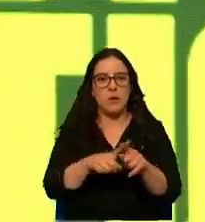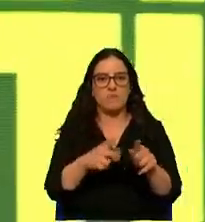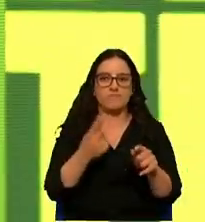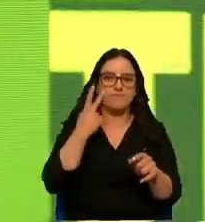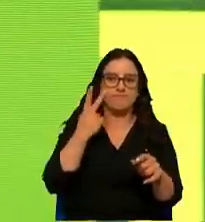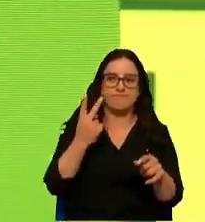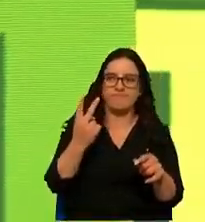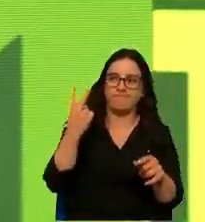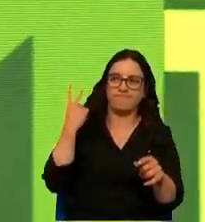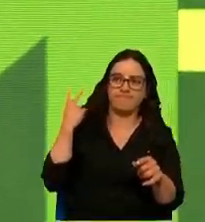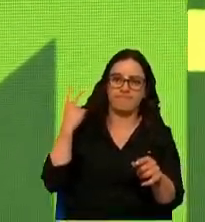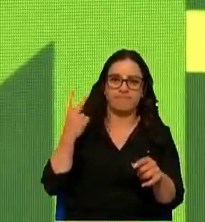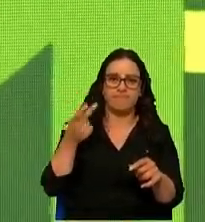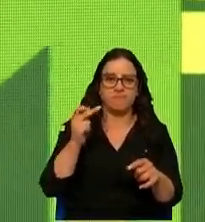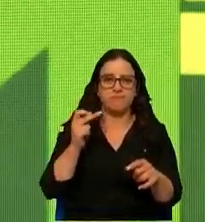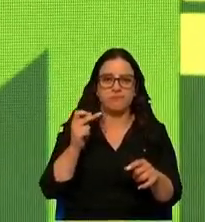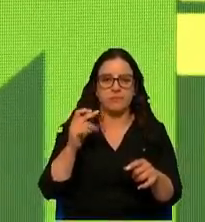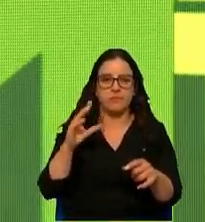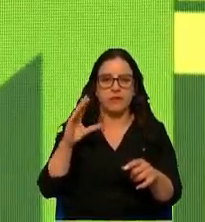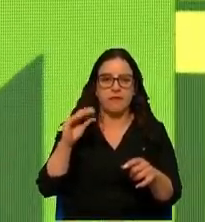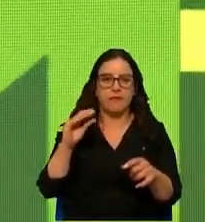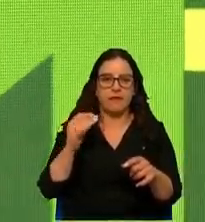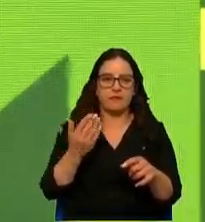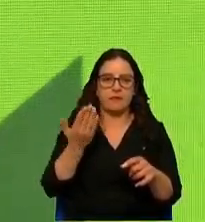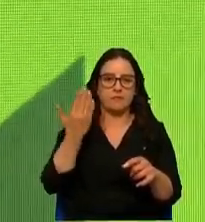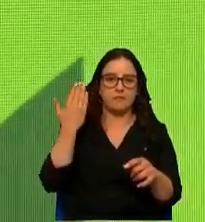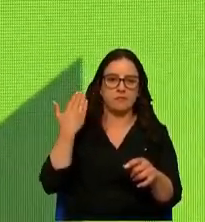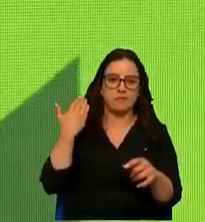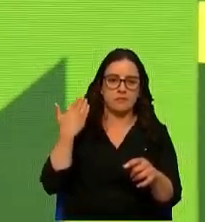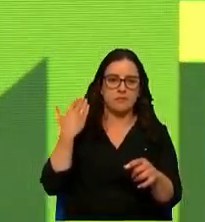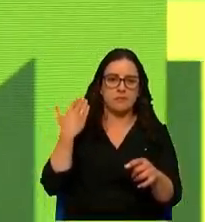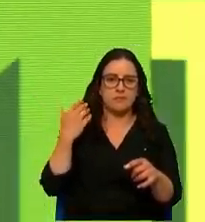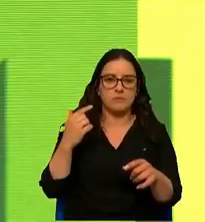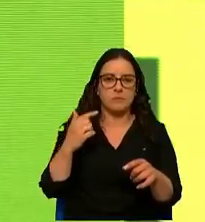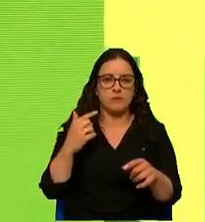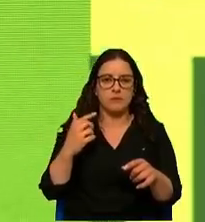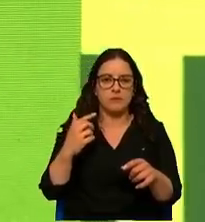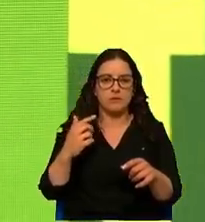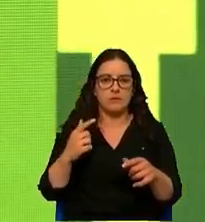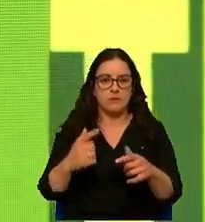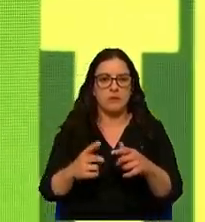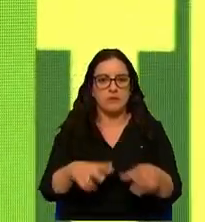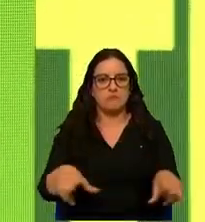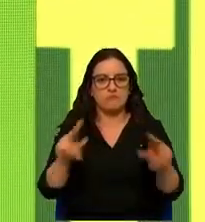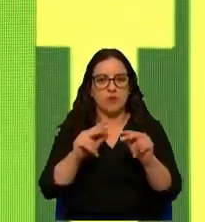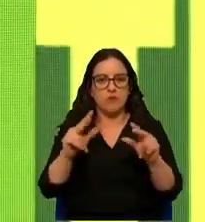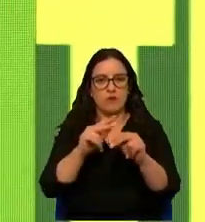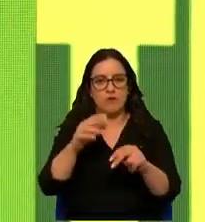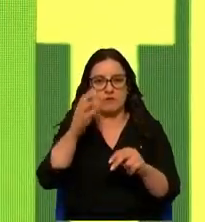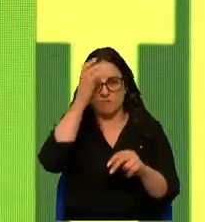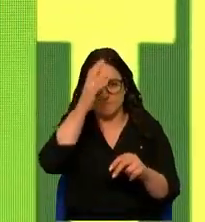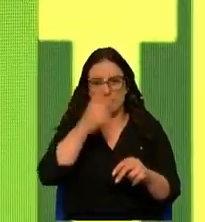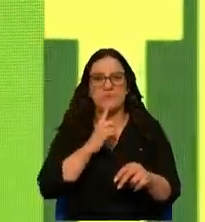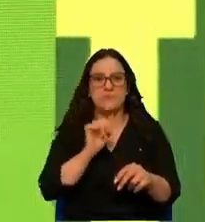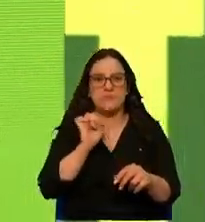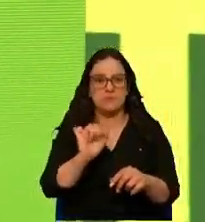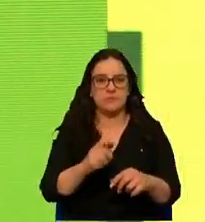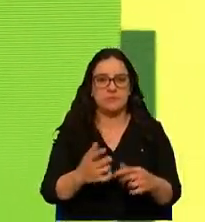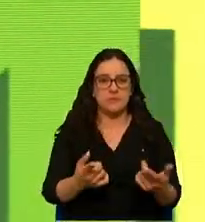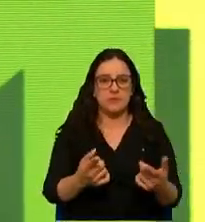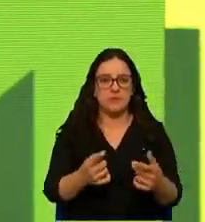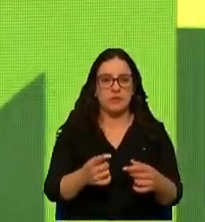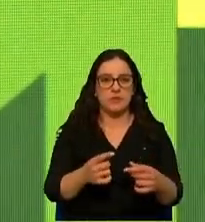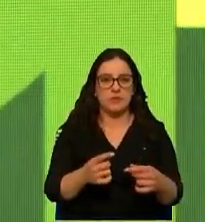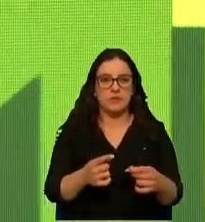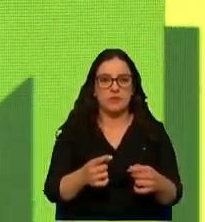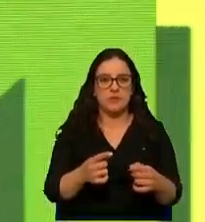at the past 10 years or a decade or so of breakthroughs on AI. And this is just some of them, right? So you can see